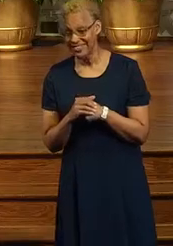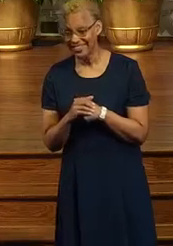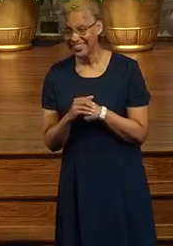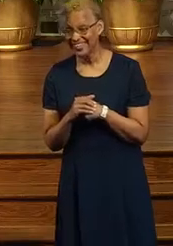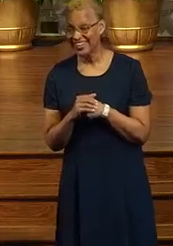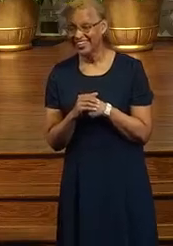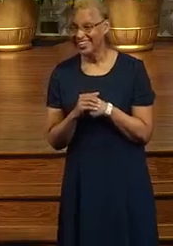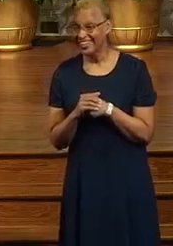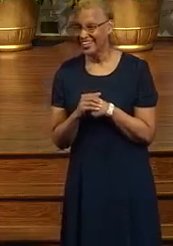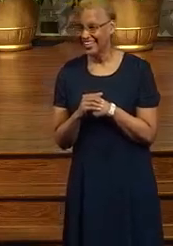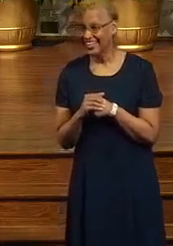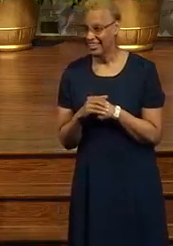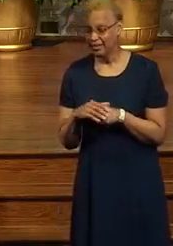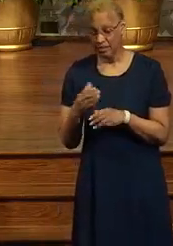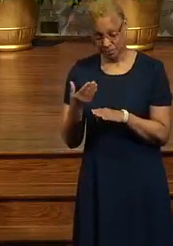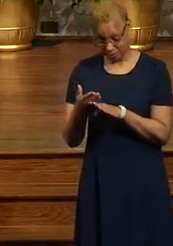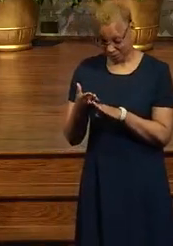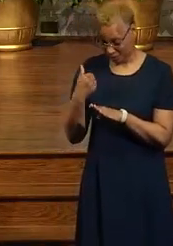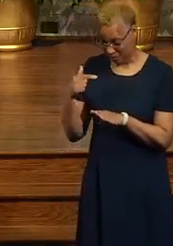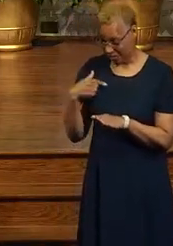I used to jump out of my bed.